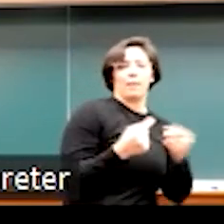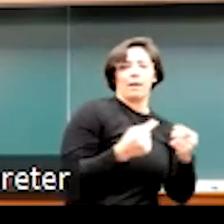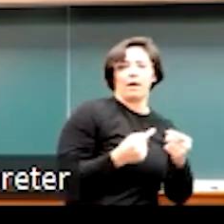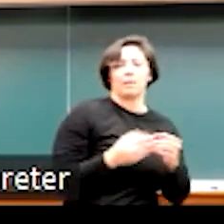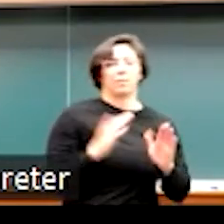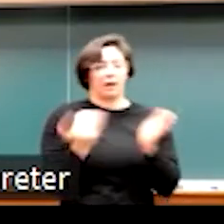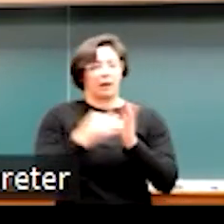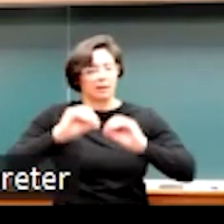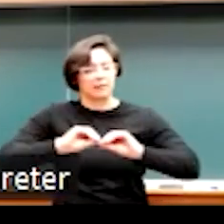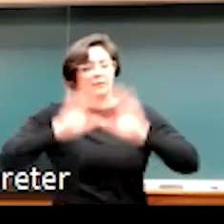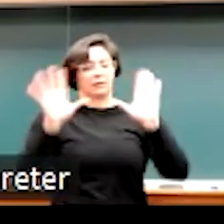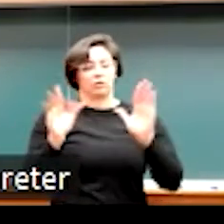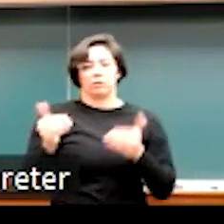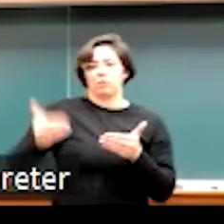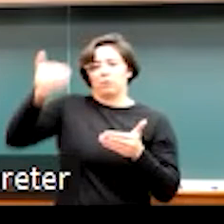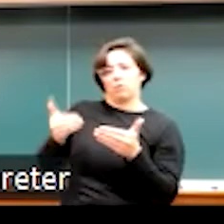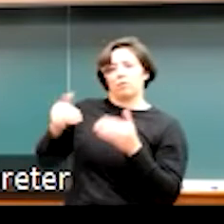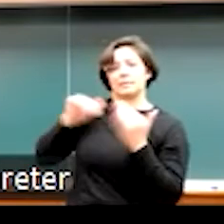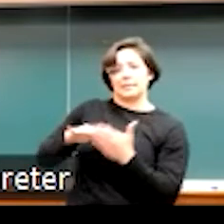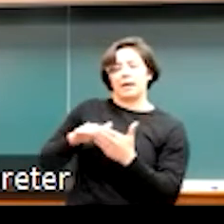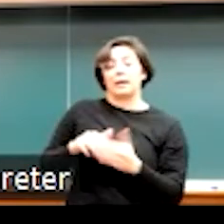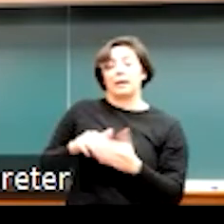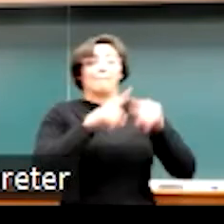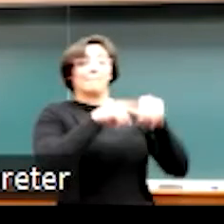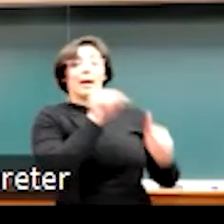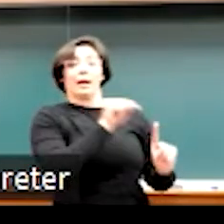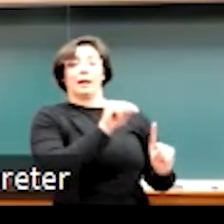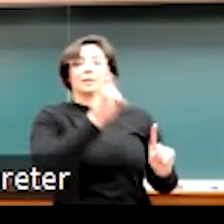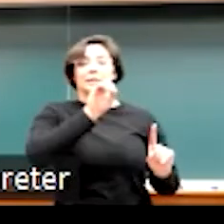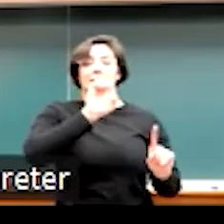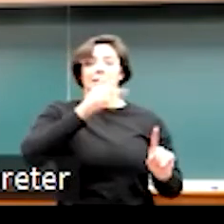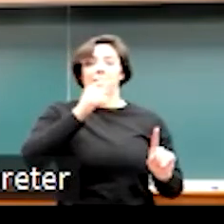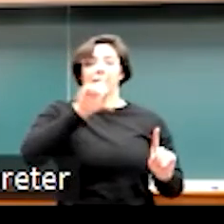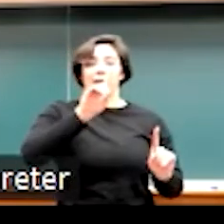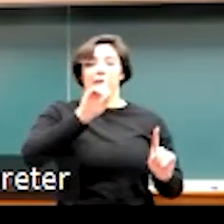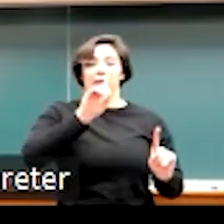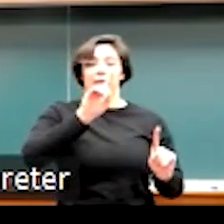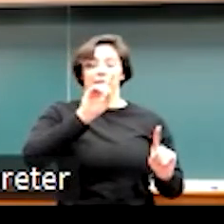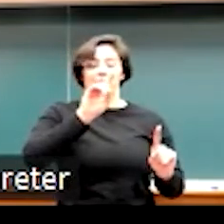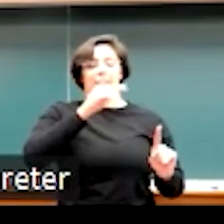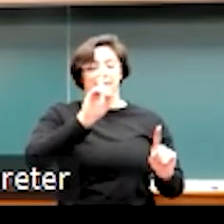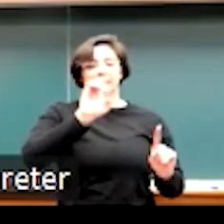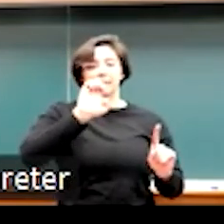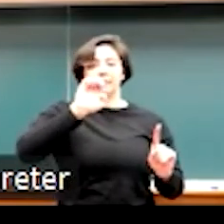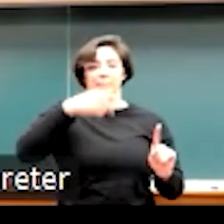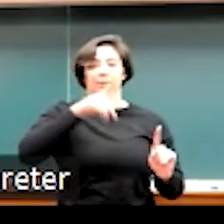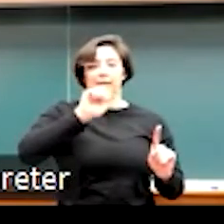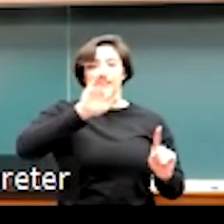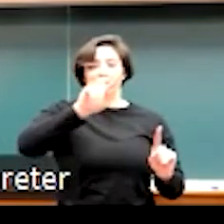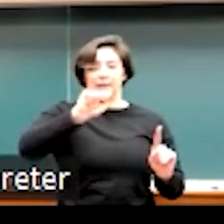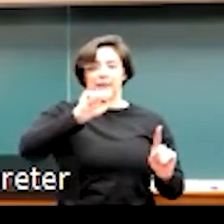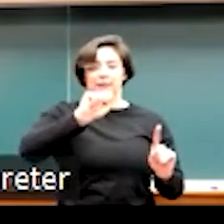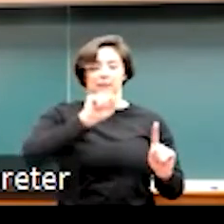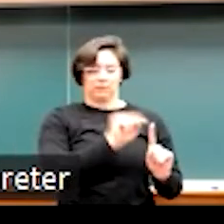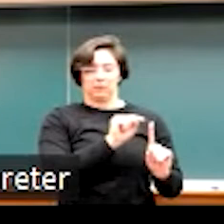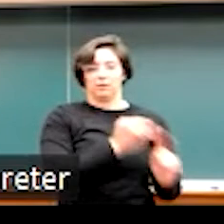sure I make this clear. In the previous study, pain was the dependent variable. In this study, pain is the independent variable. So